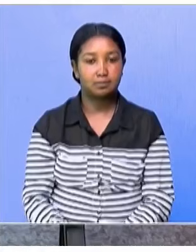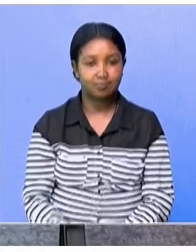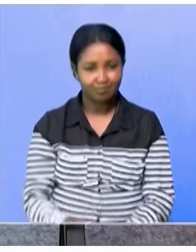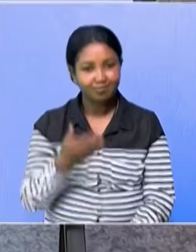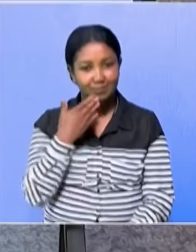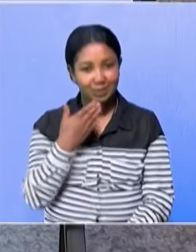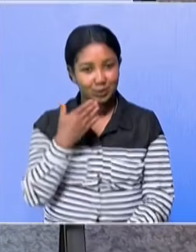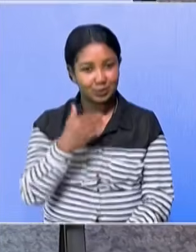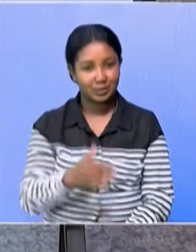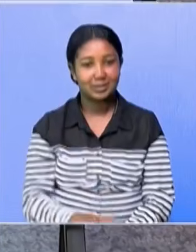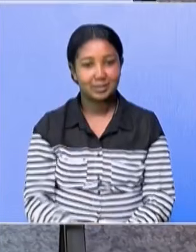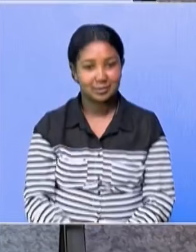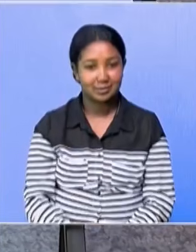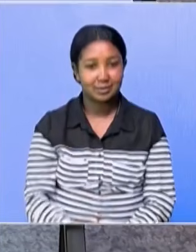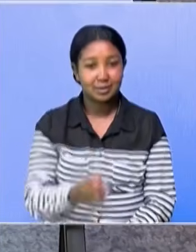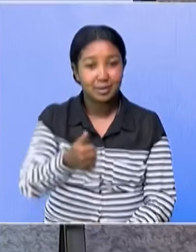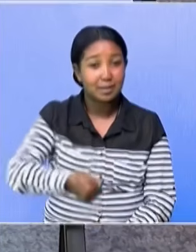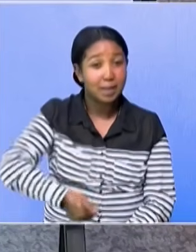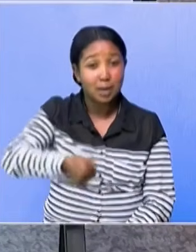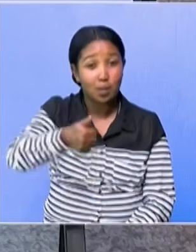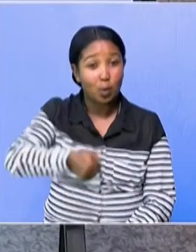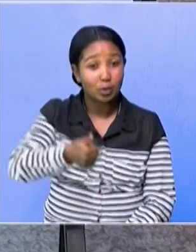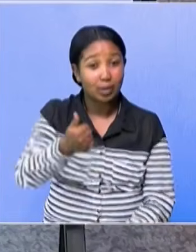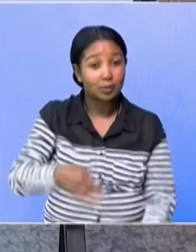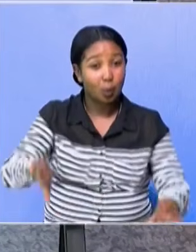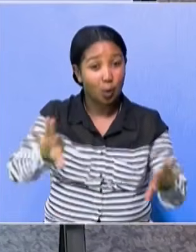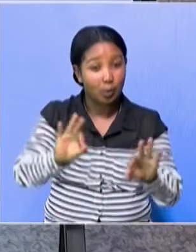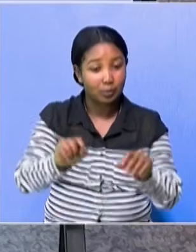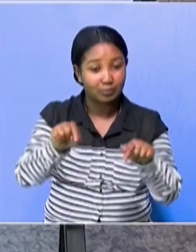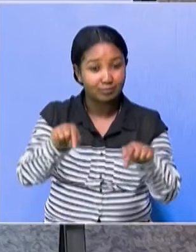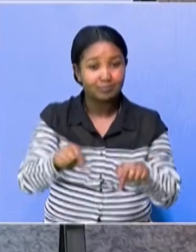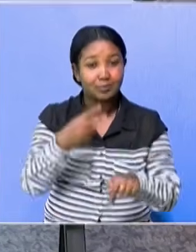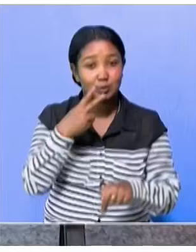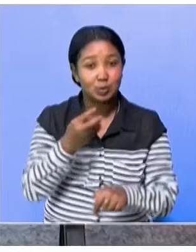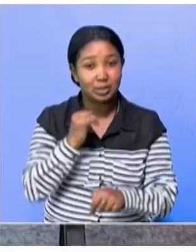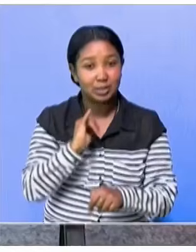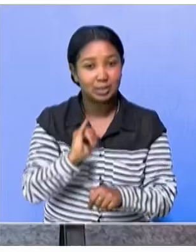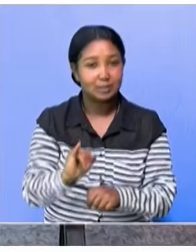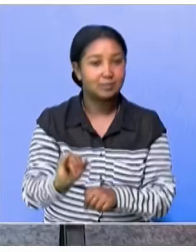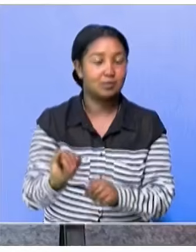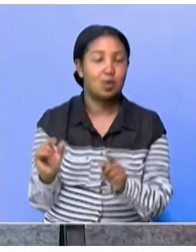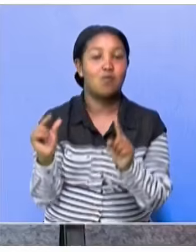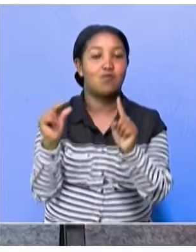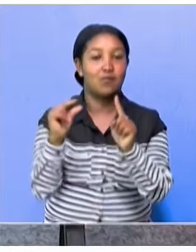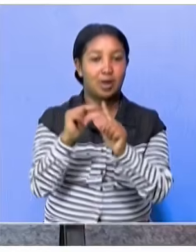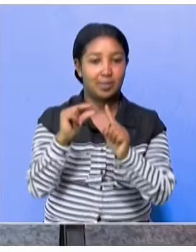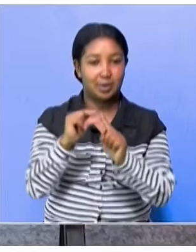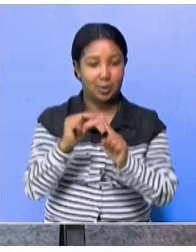Good. The main important topic that we are going to see that is vocabulary.